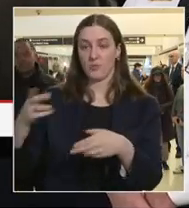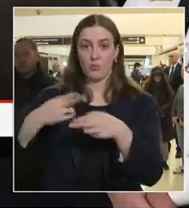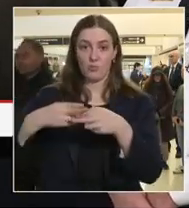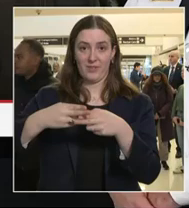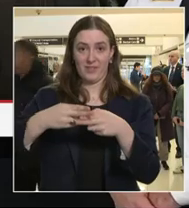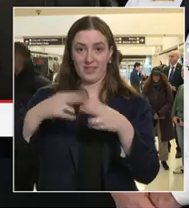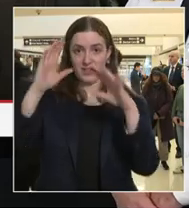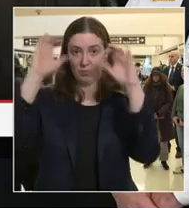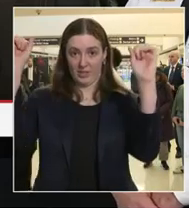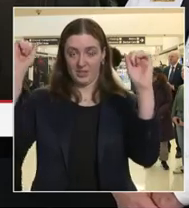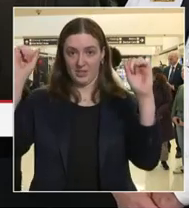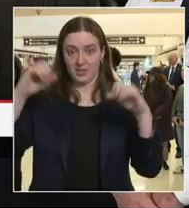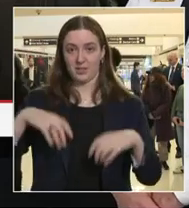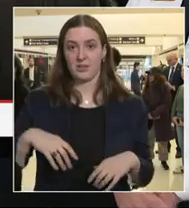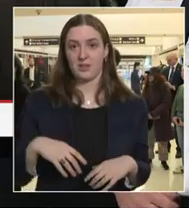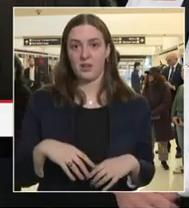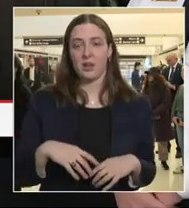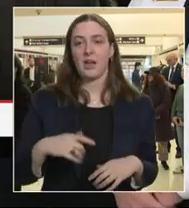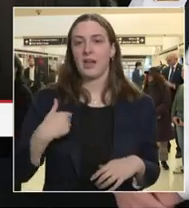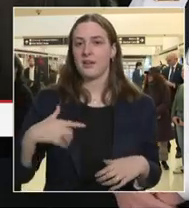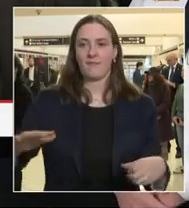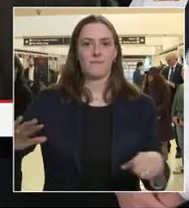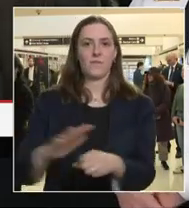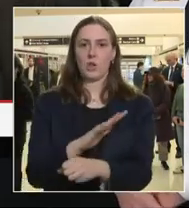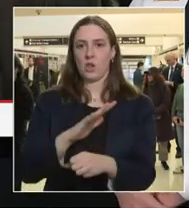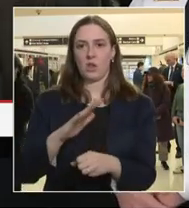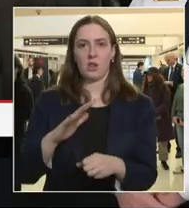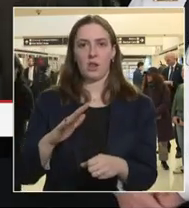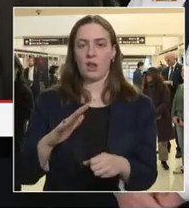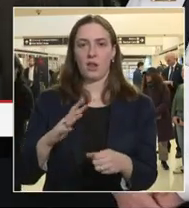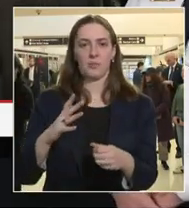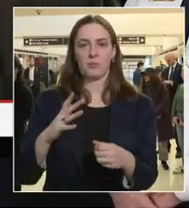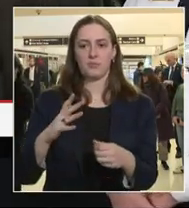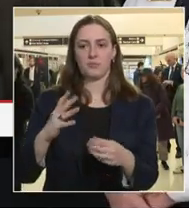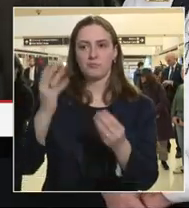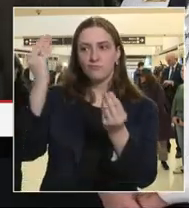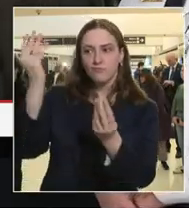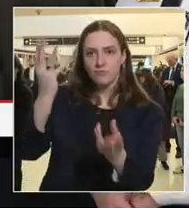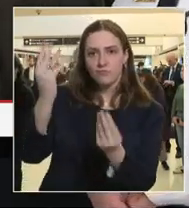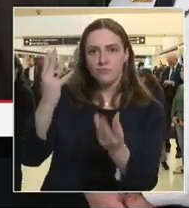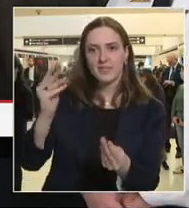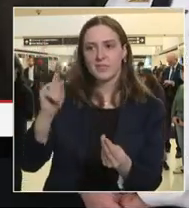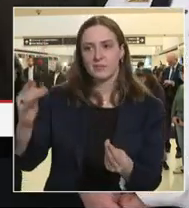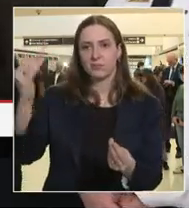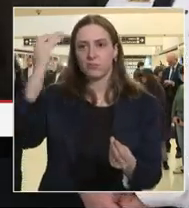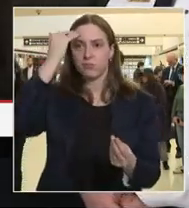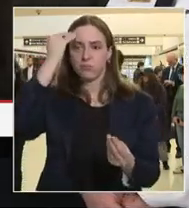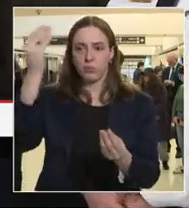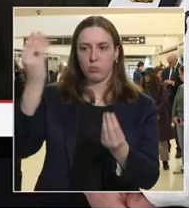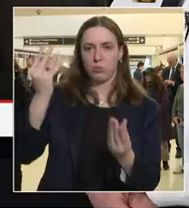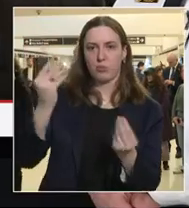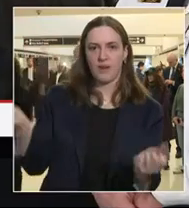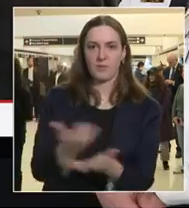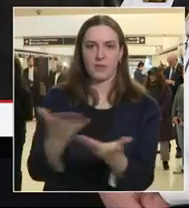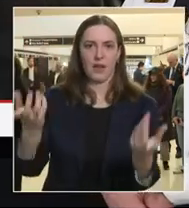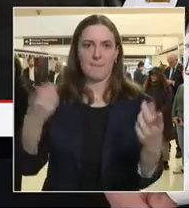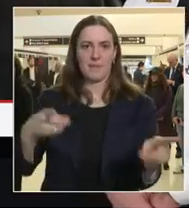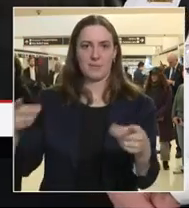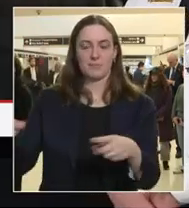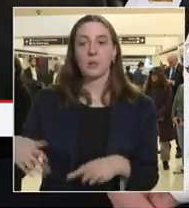has been kept in full appraisal of what is taking place. Okay, last